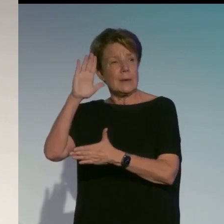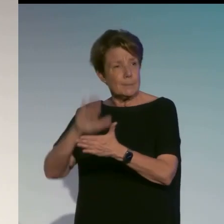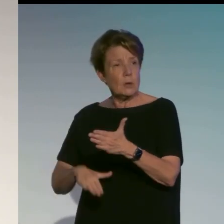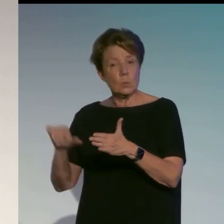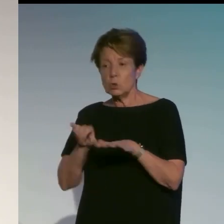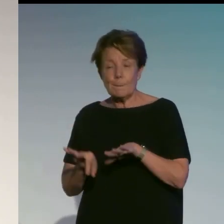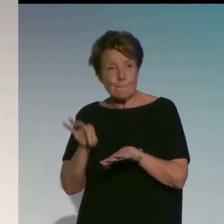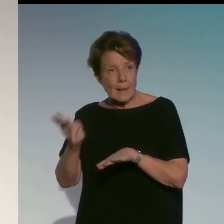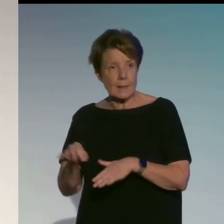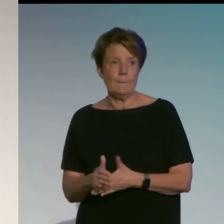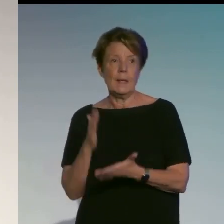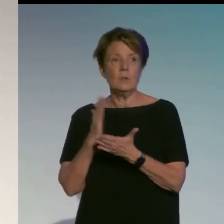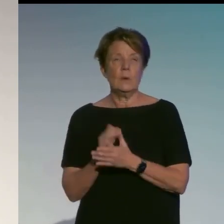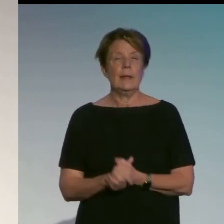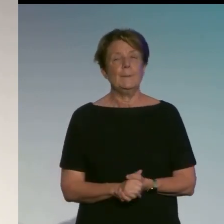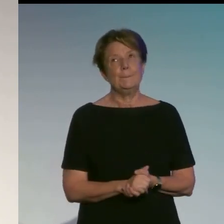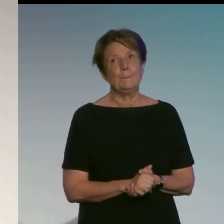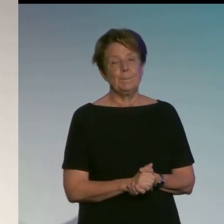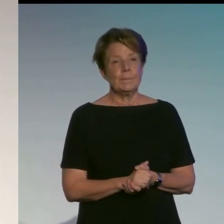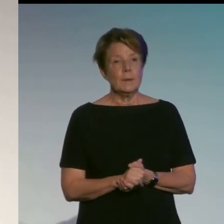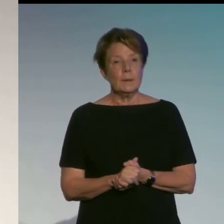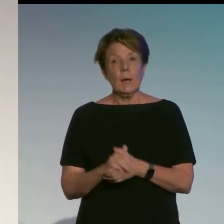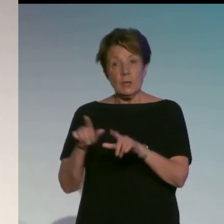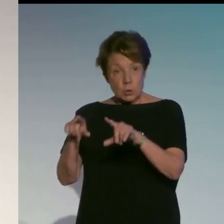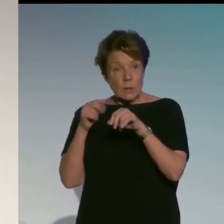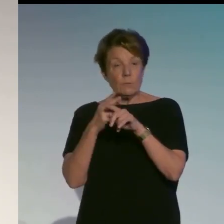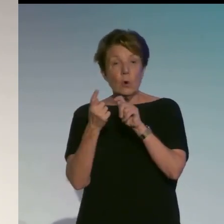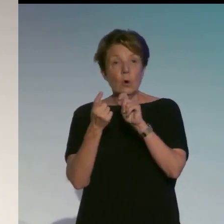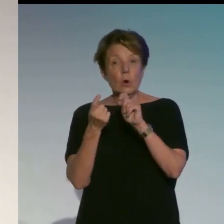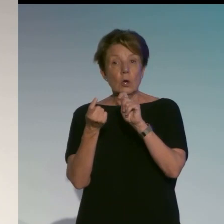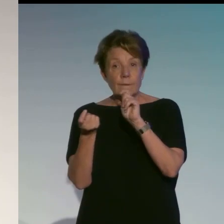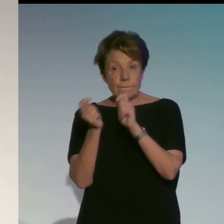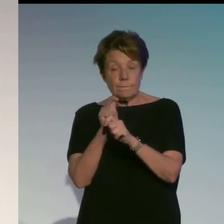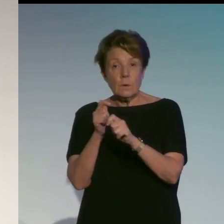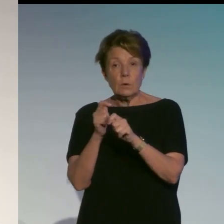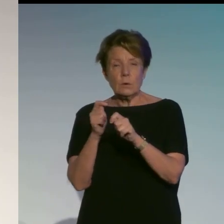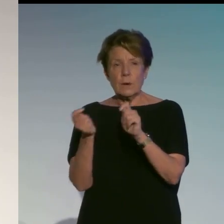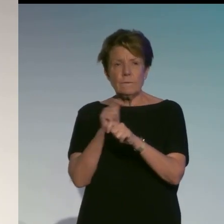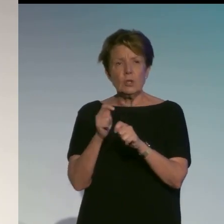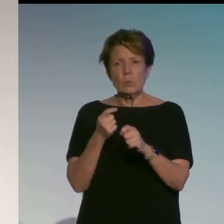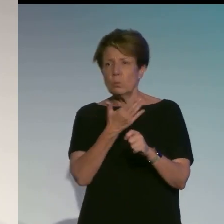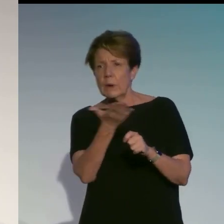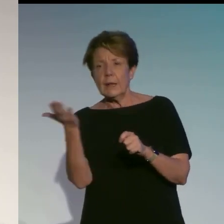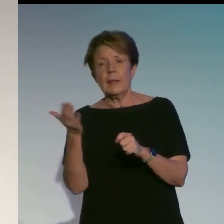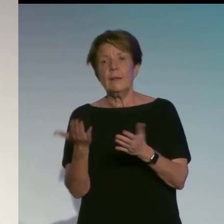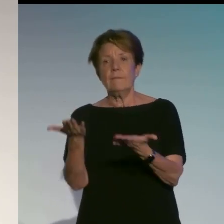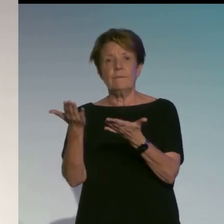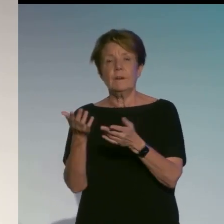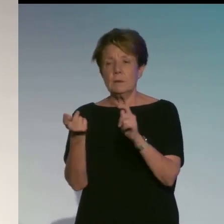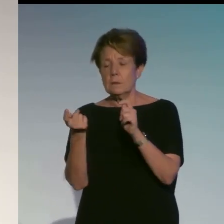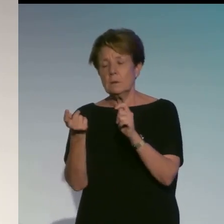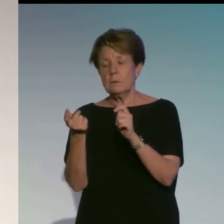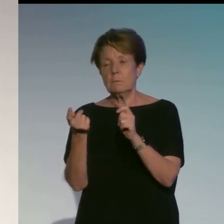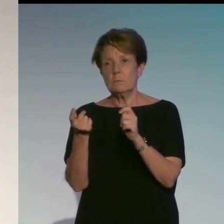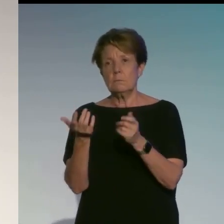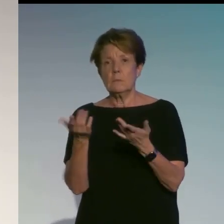that it's the choice for conversion practices as well, that we offer them a number of choices. So for instance, some conversion practices survivors